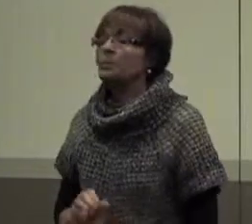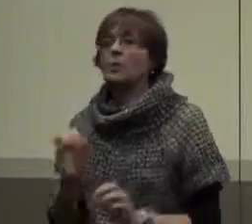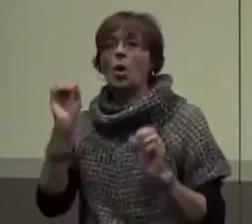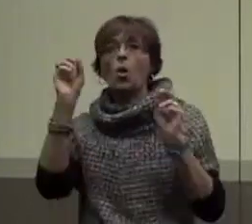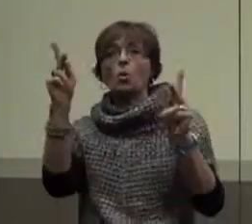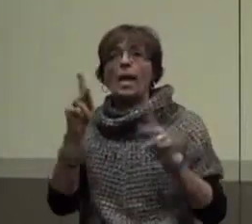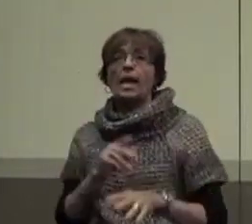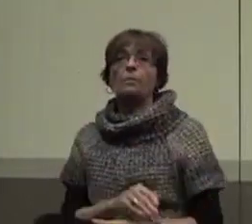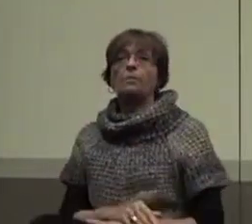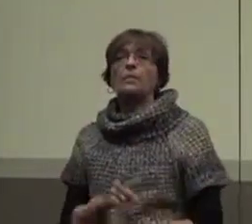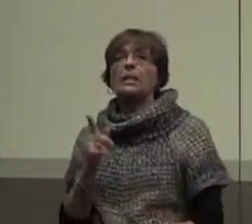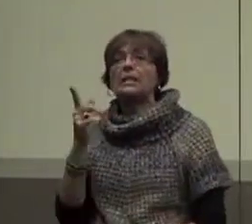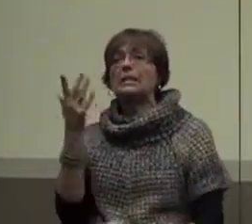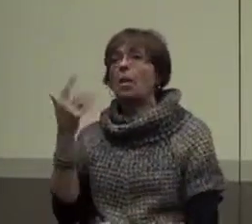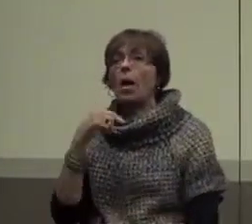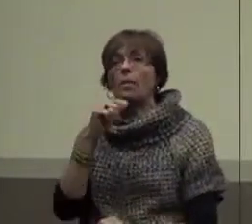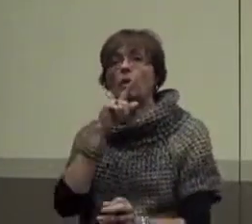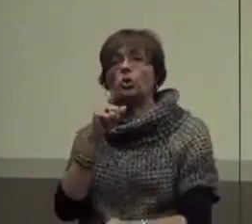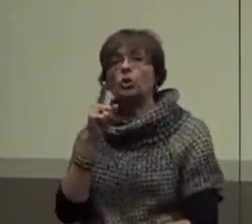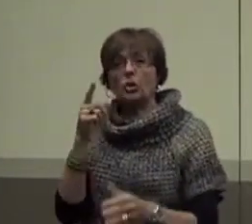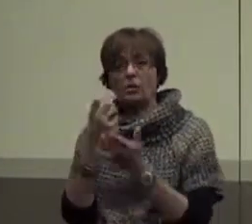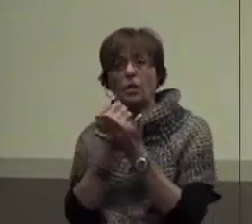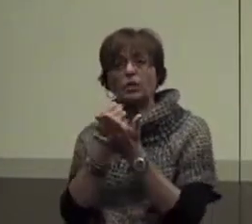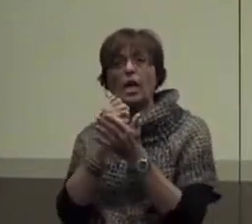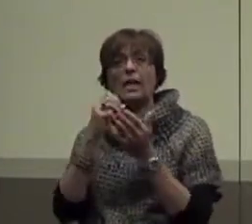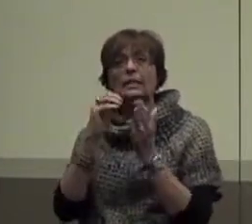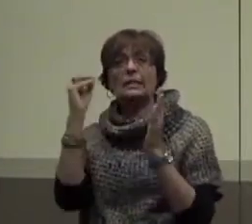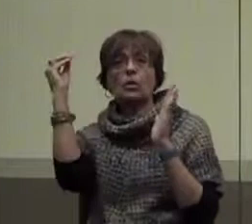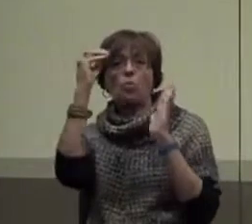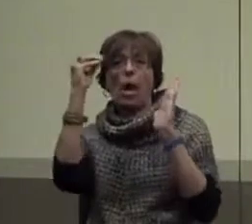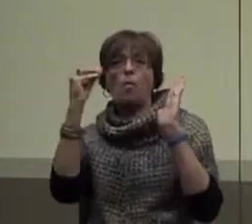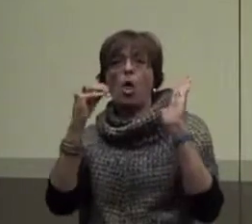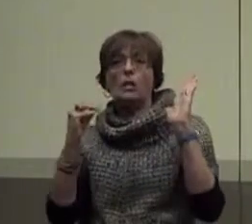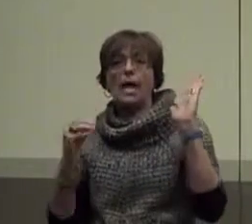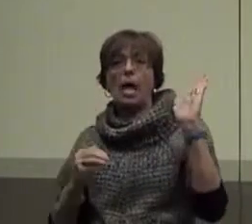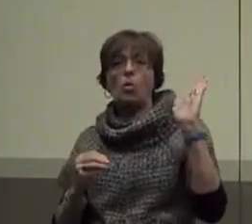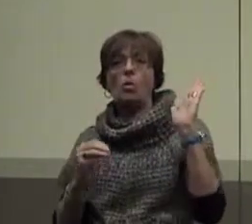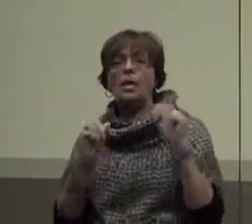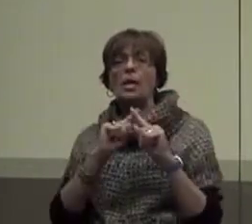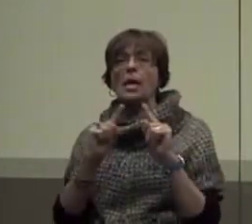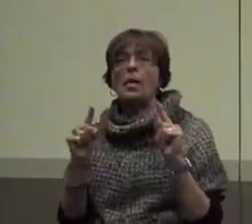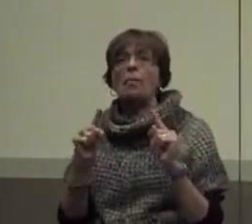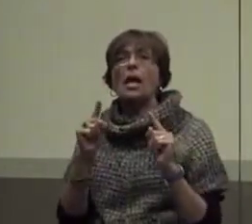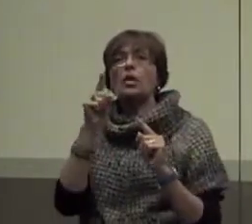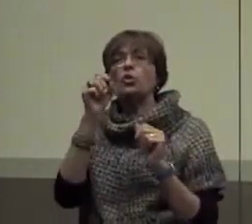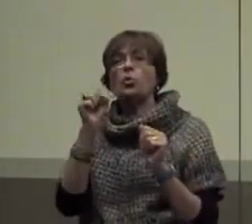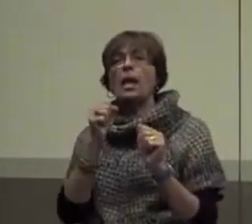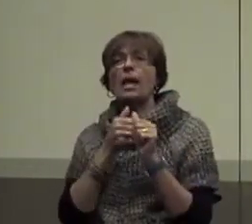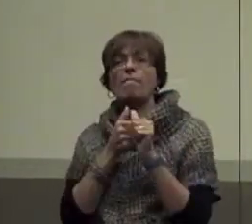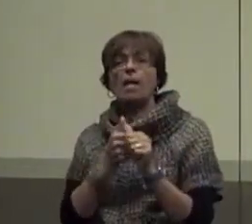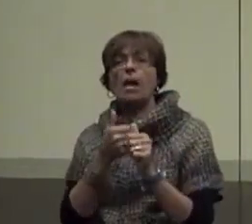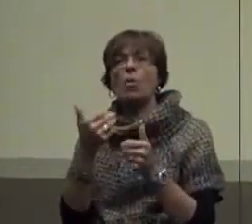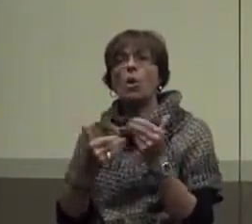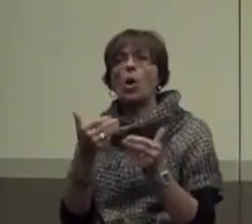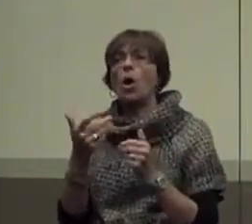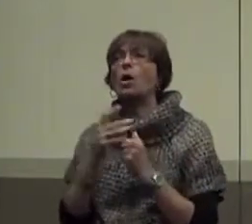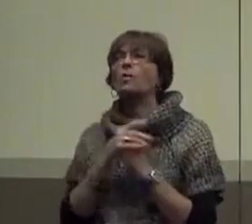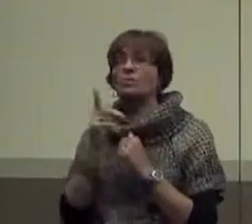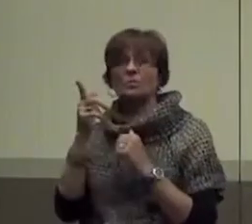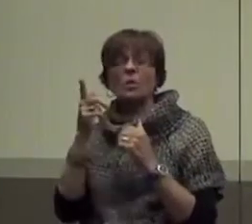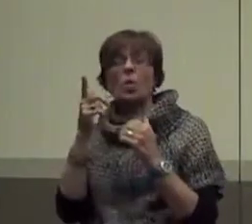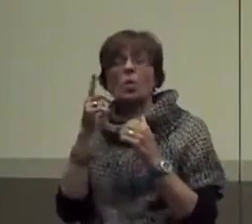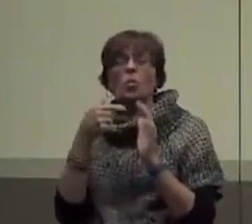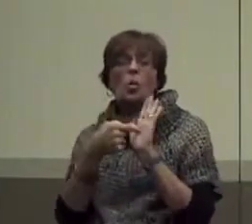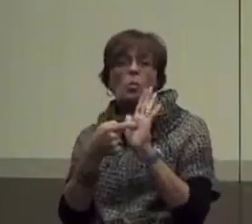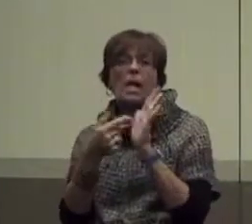Okay, so I'm not sure if you got a chance to write all those down, but you can follow along. You have one more